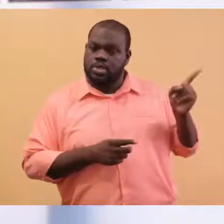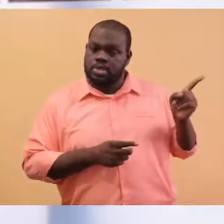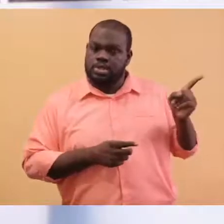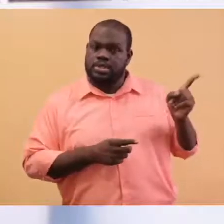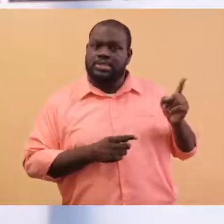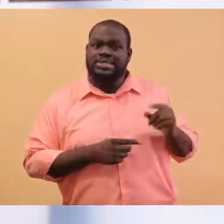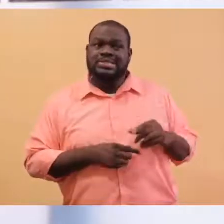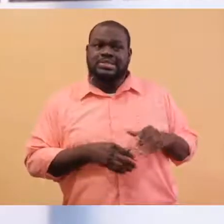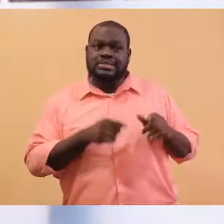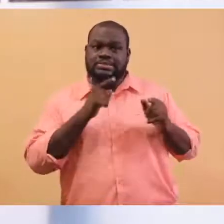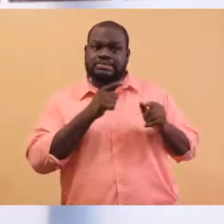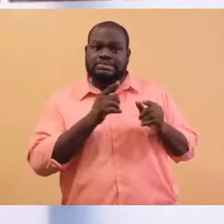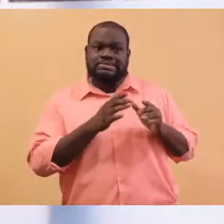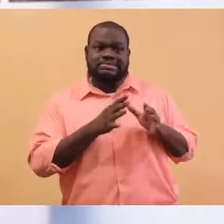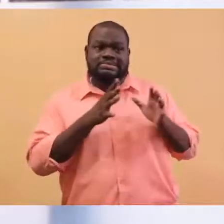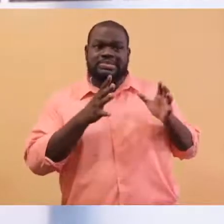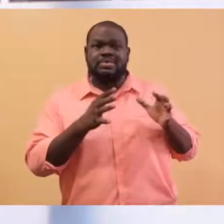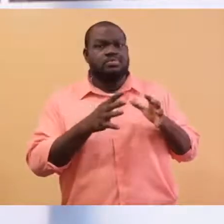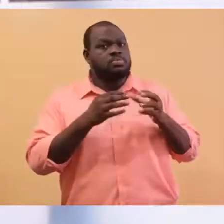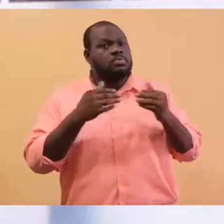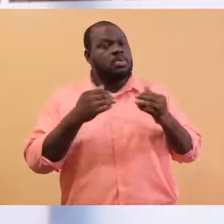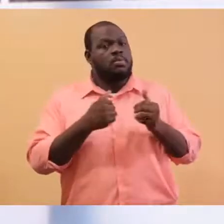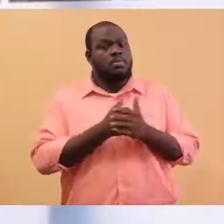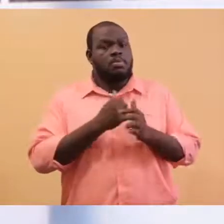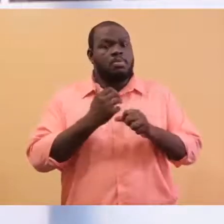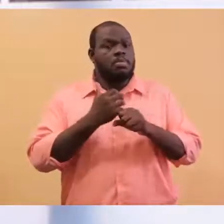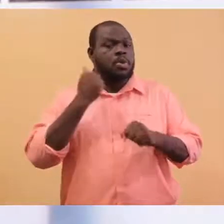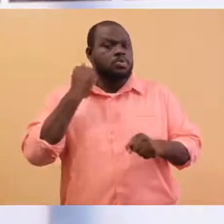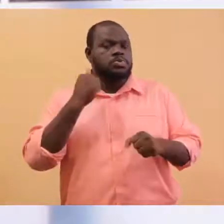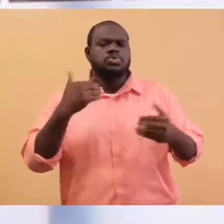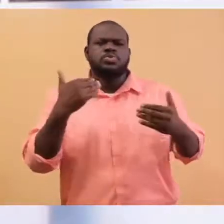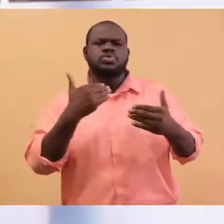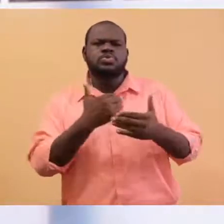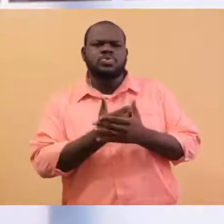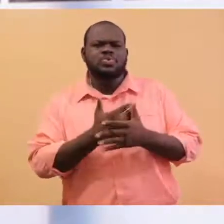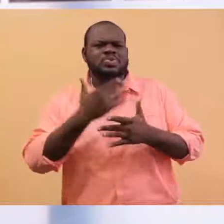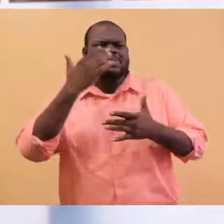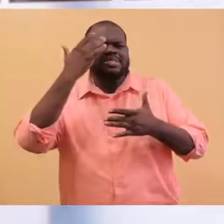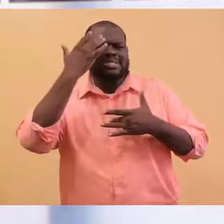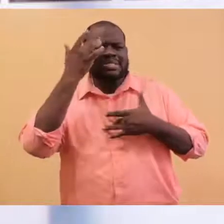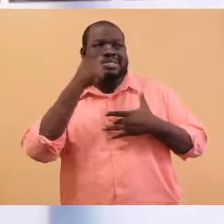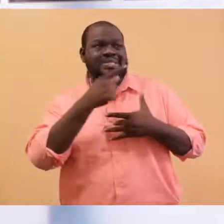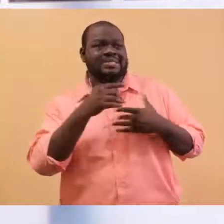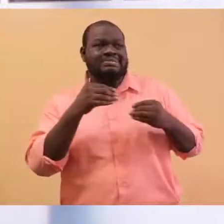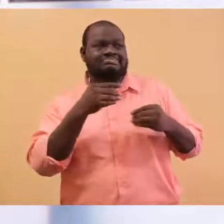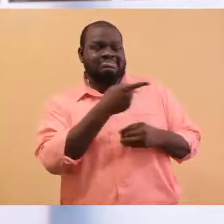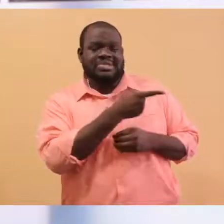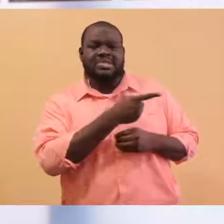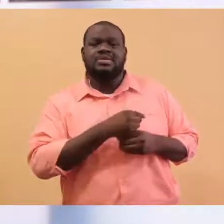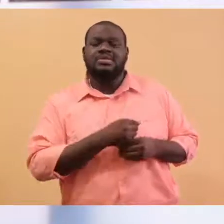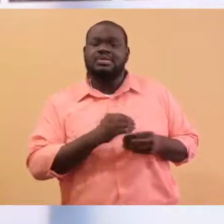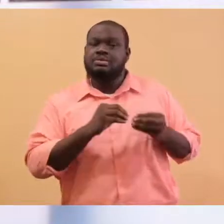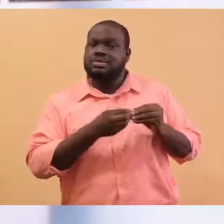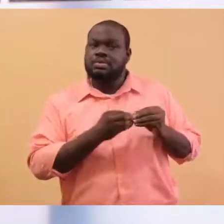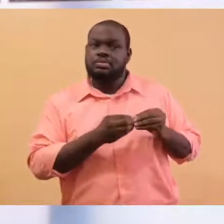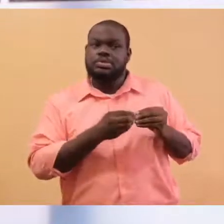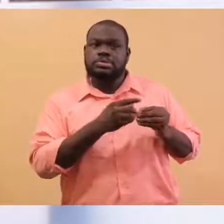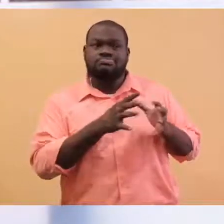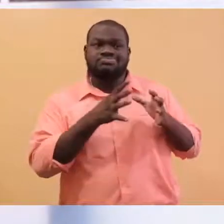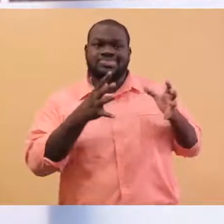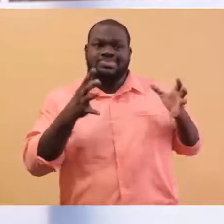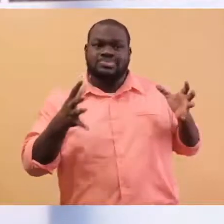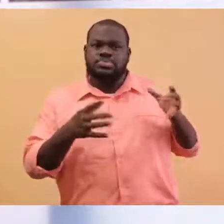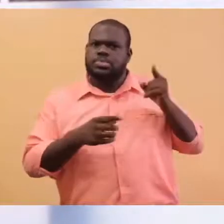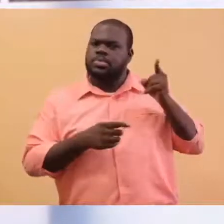accounts for most of the new cases that have been confirmed over the past 2 weeks. It is disappointing